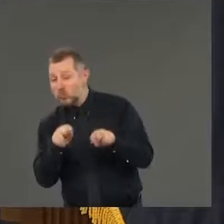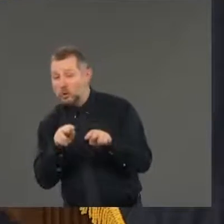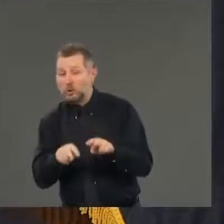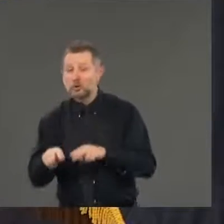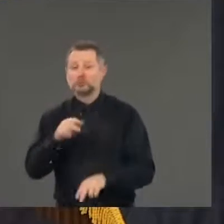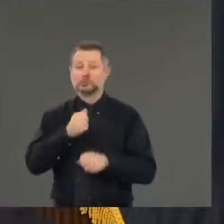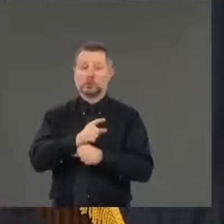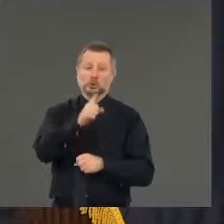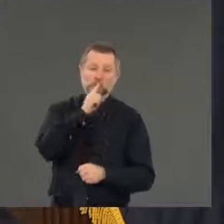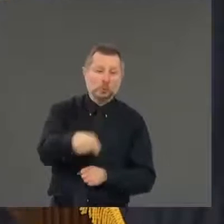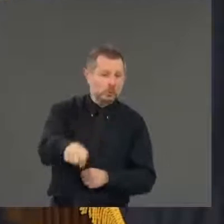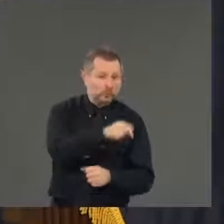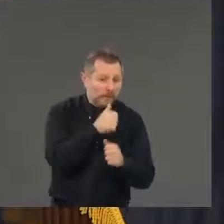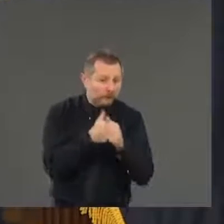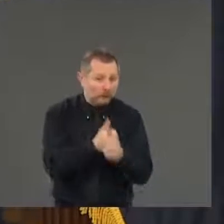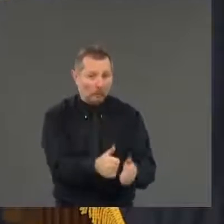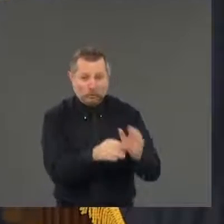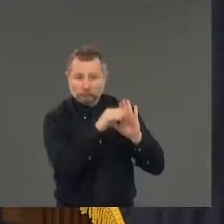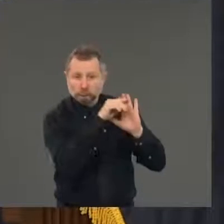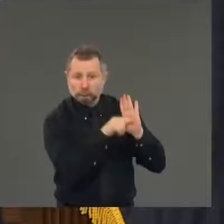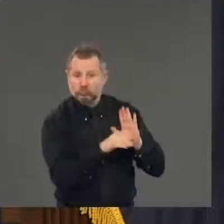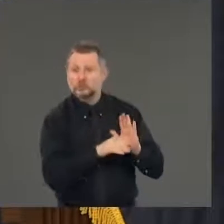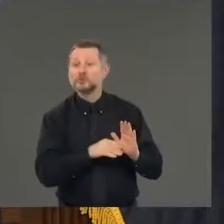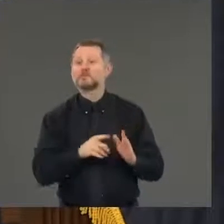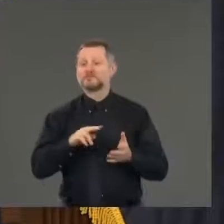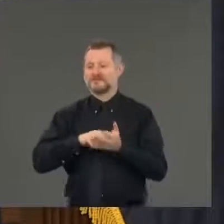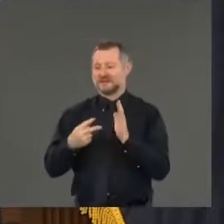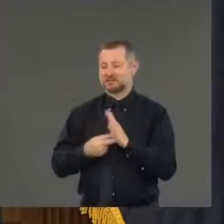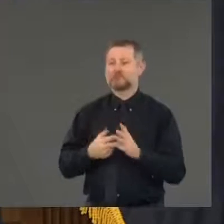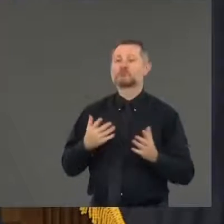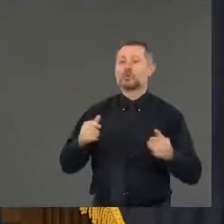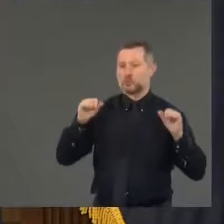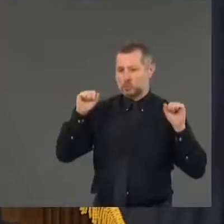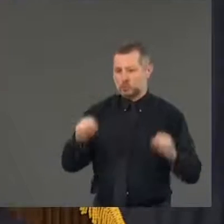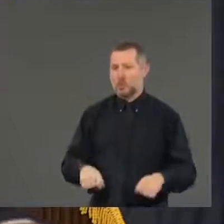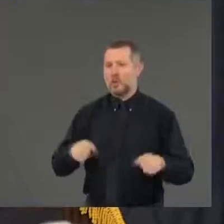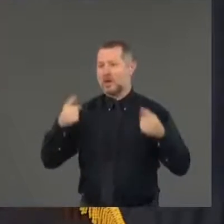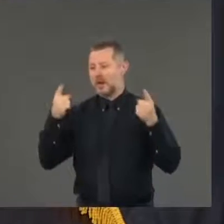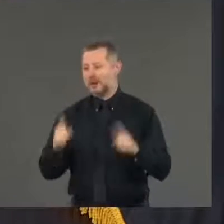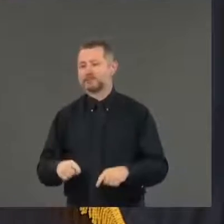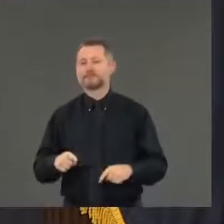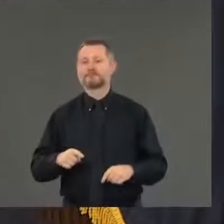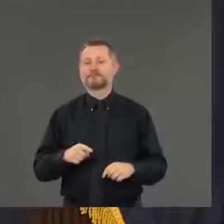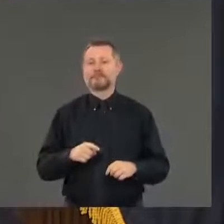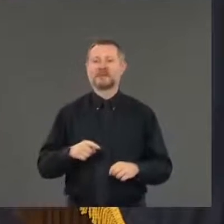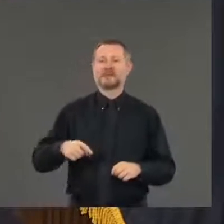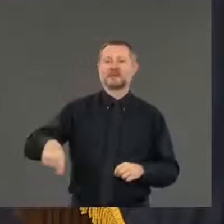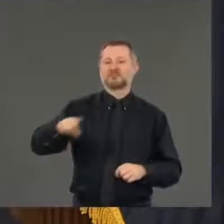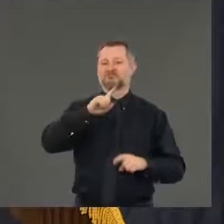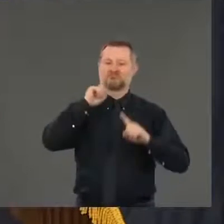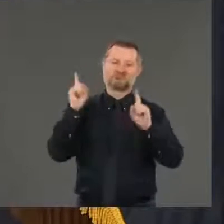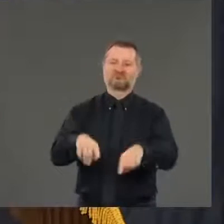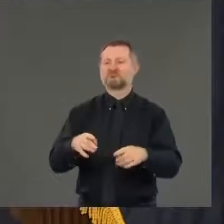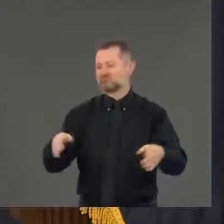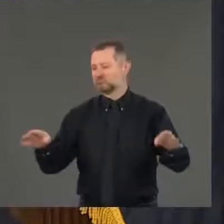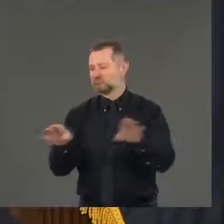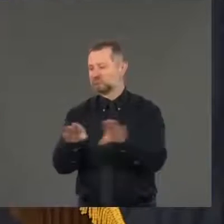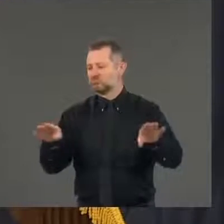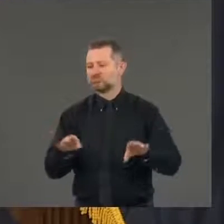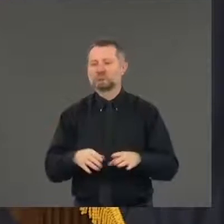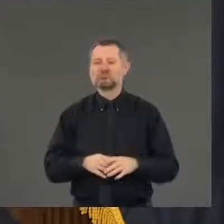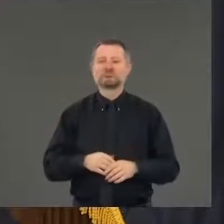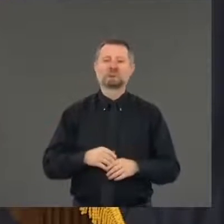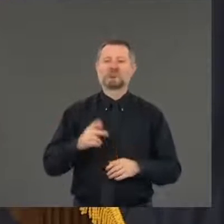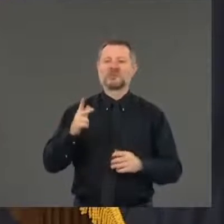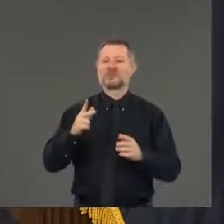compliance, yes, there is a very real possibility that we would roll back the